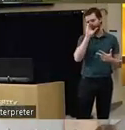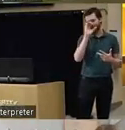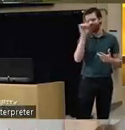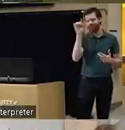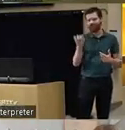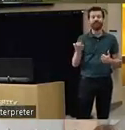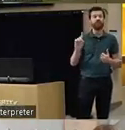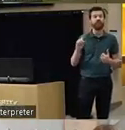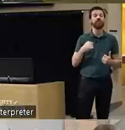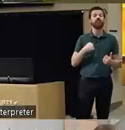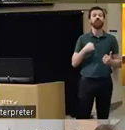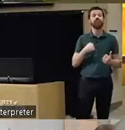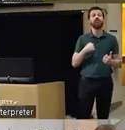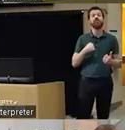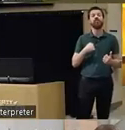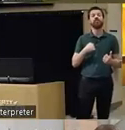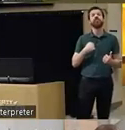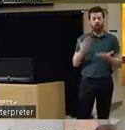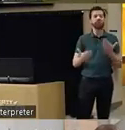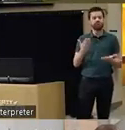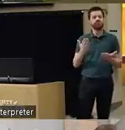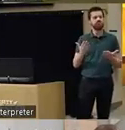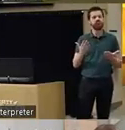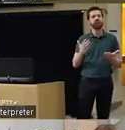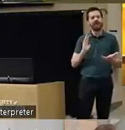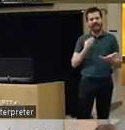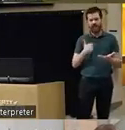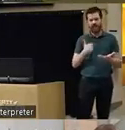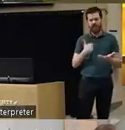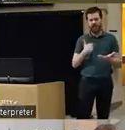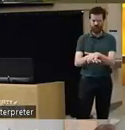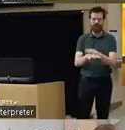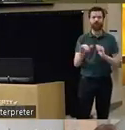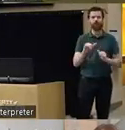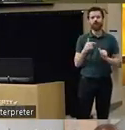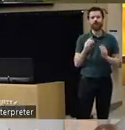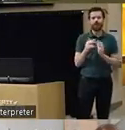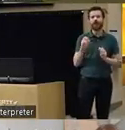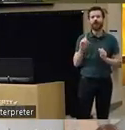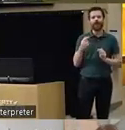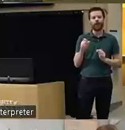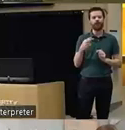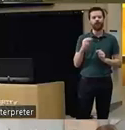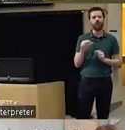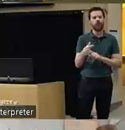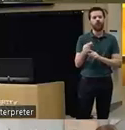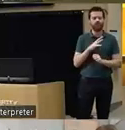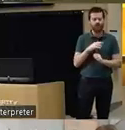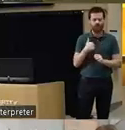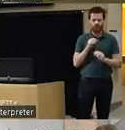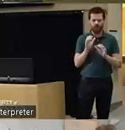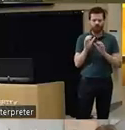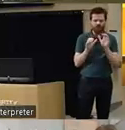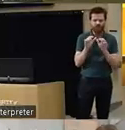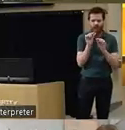we, I would say that we, in doing our integration, are like that little hedgehog there, where we're getting by inch by